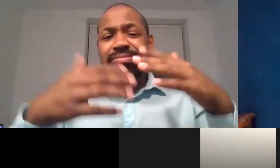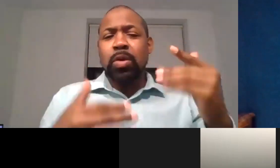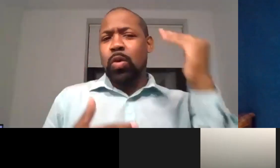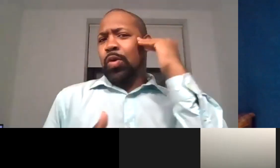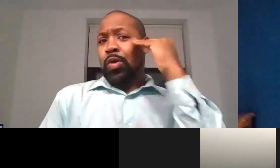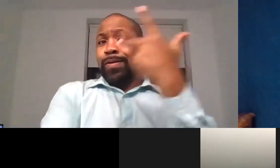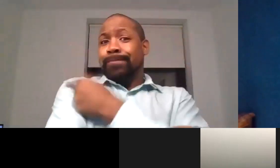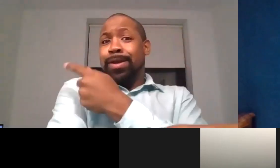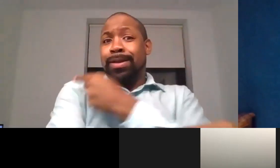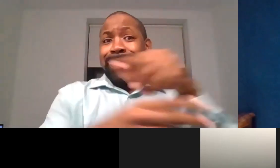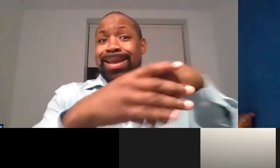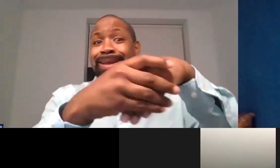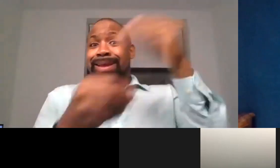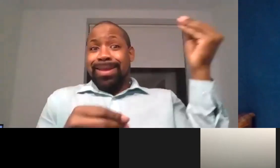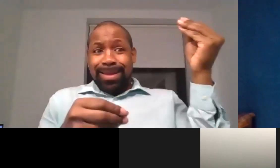that, the